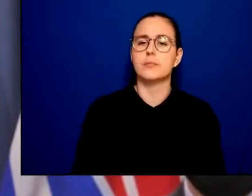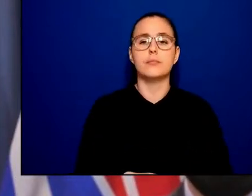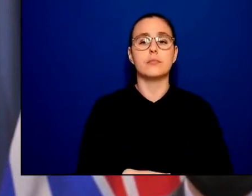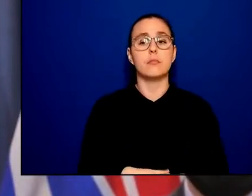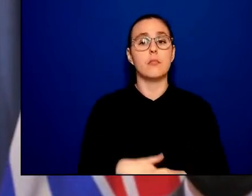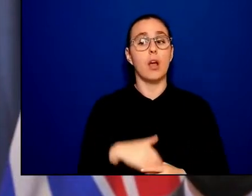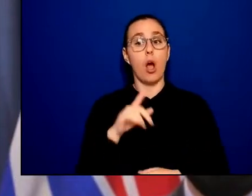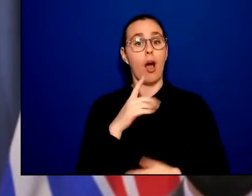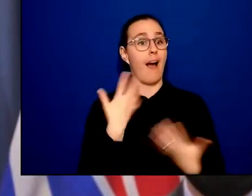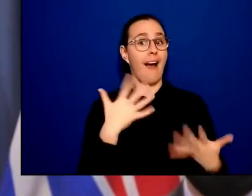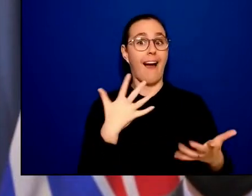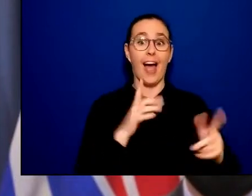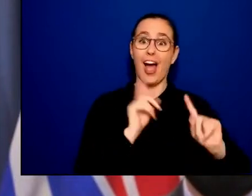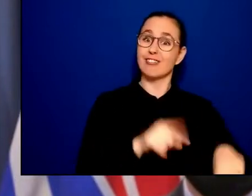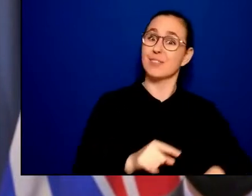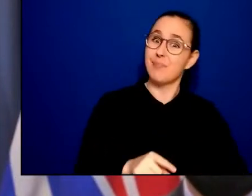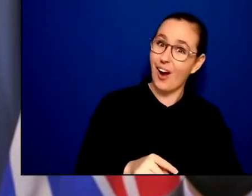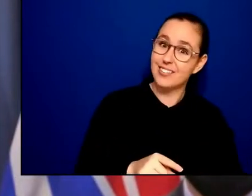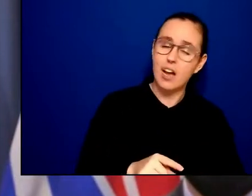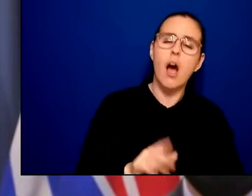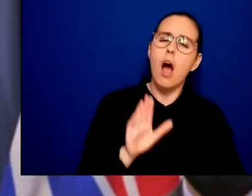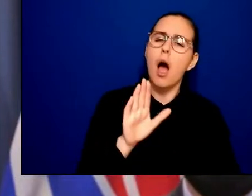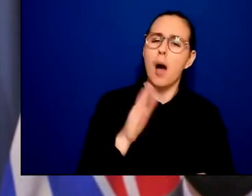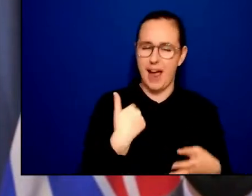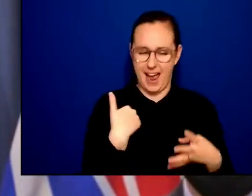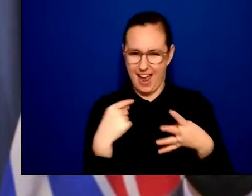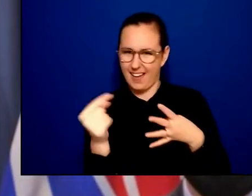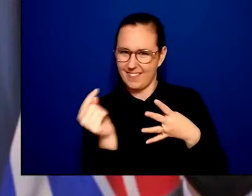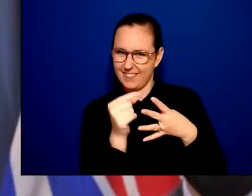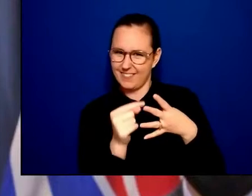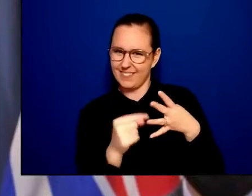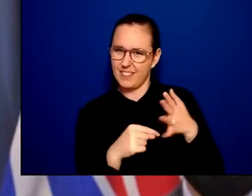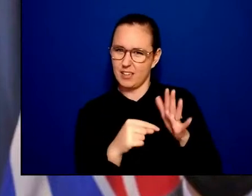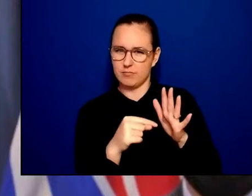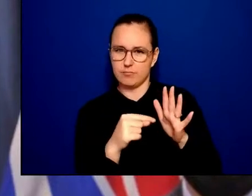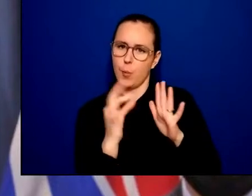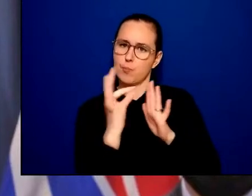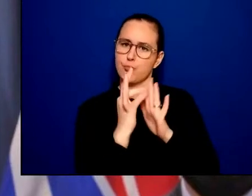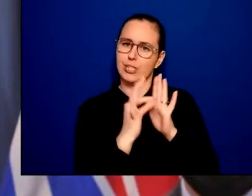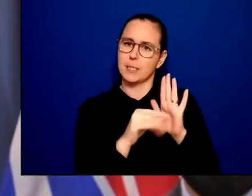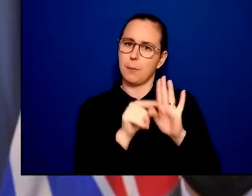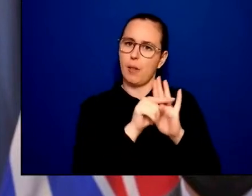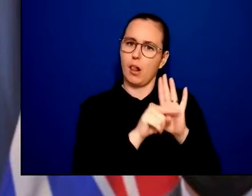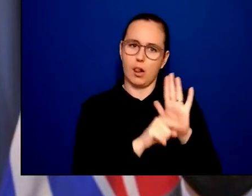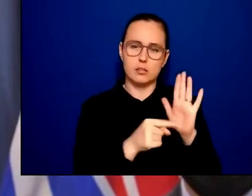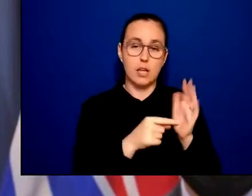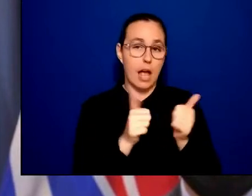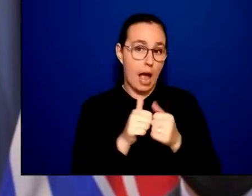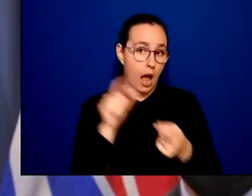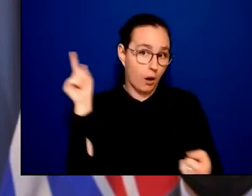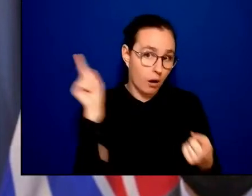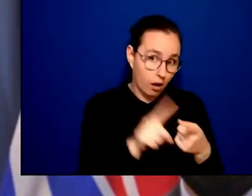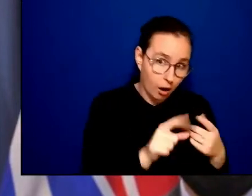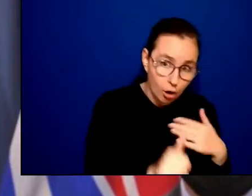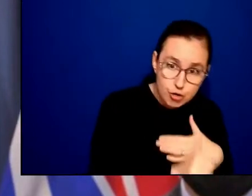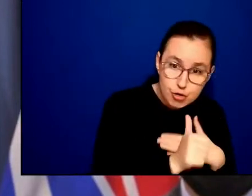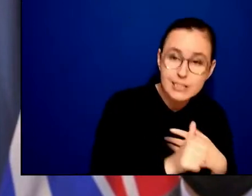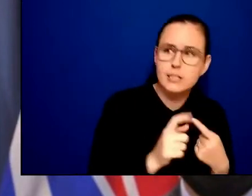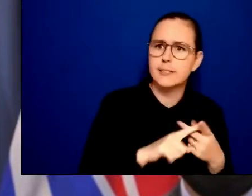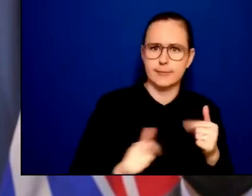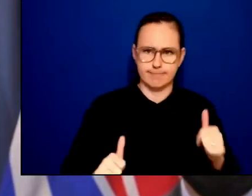but rather 4 key principles of mitigation, being proactive,